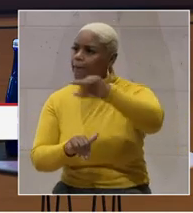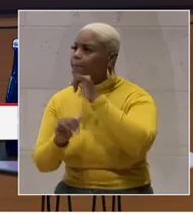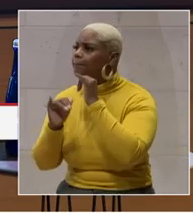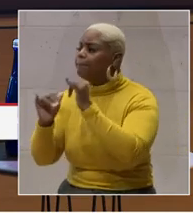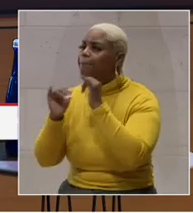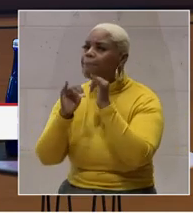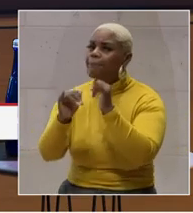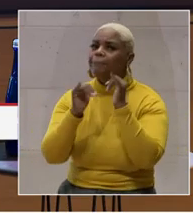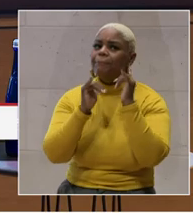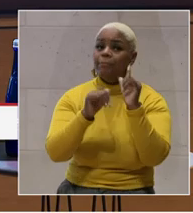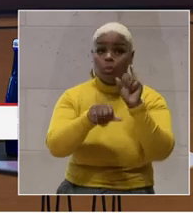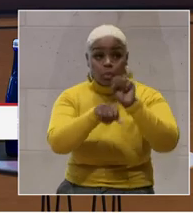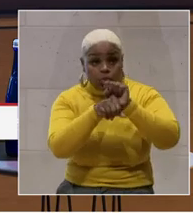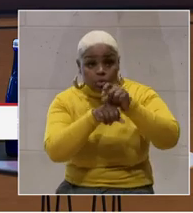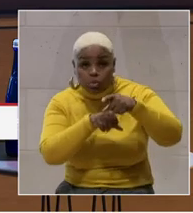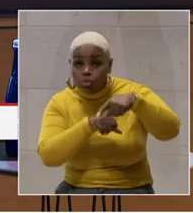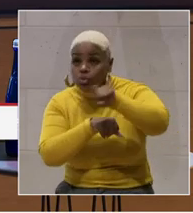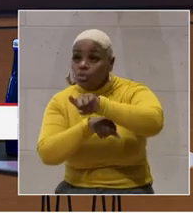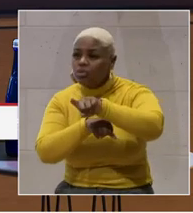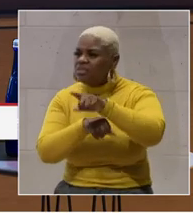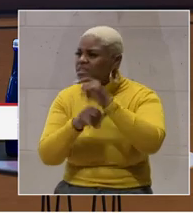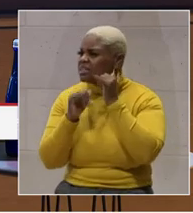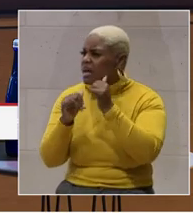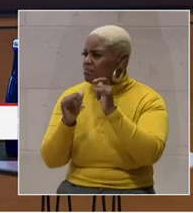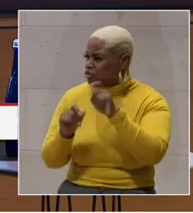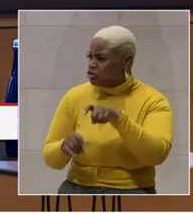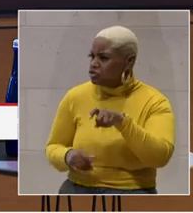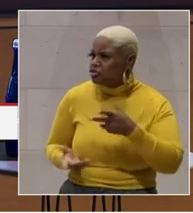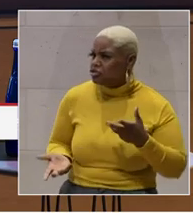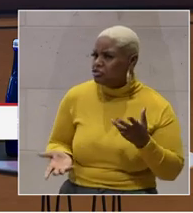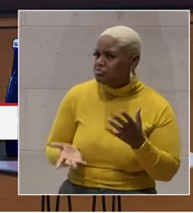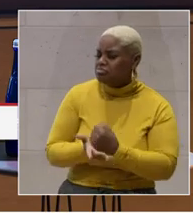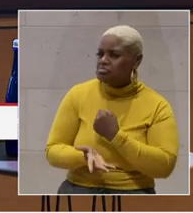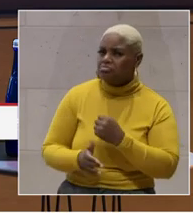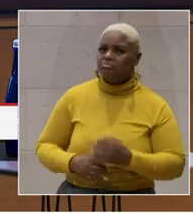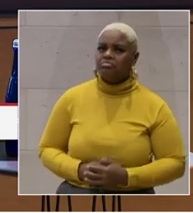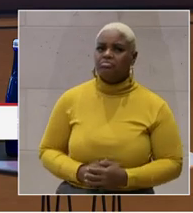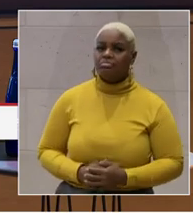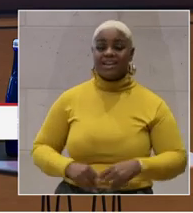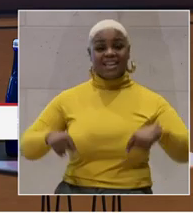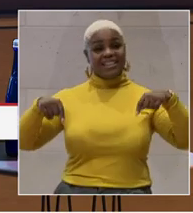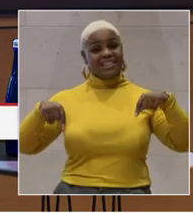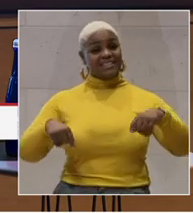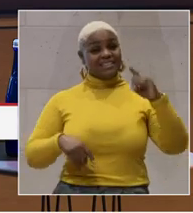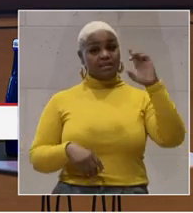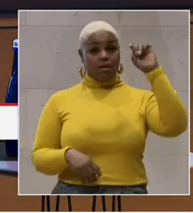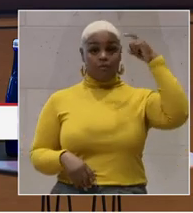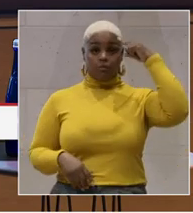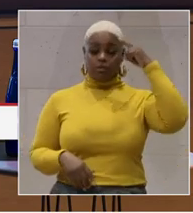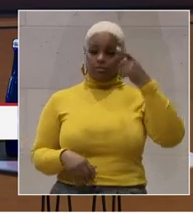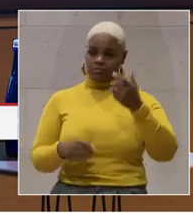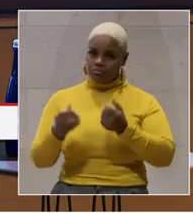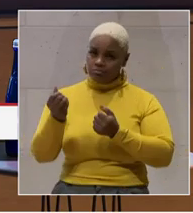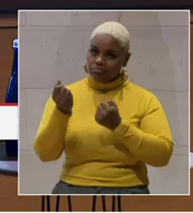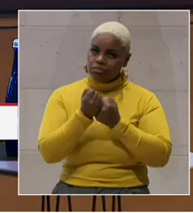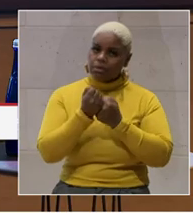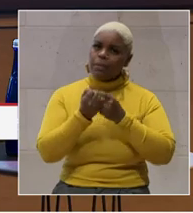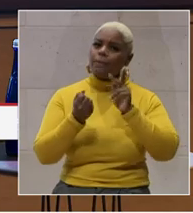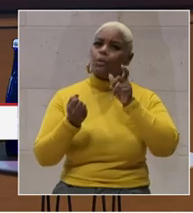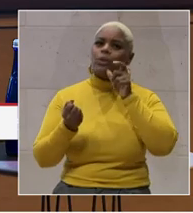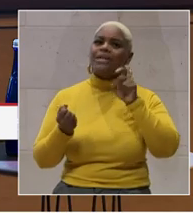government is also here for people who need, more help. And I want to, from